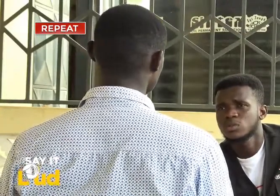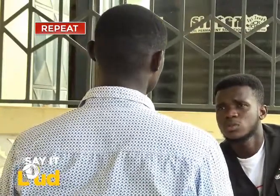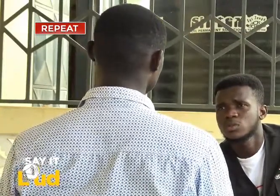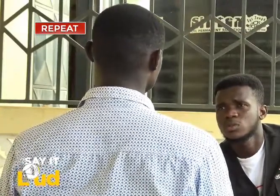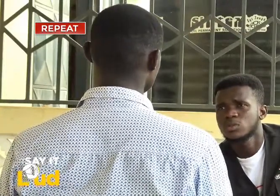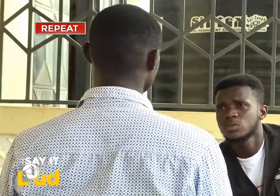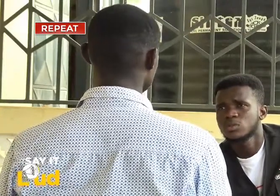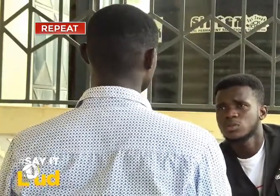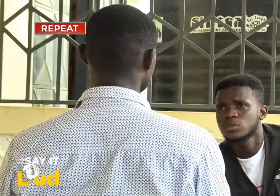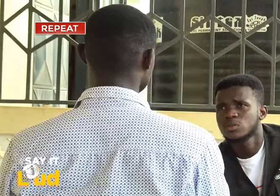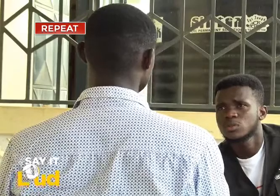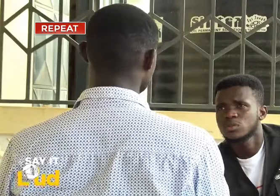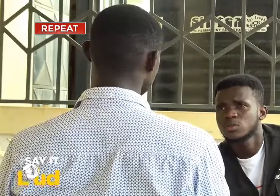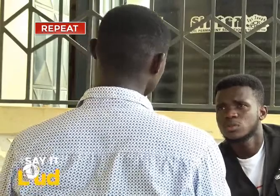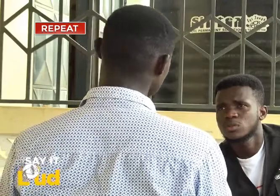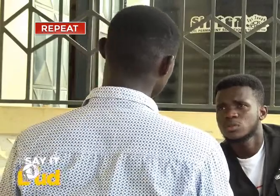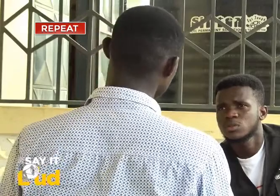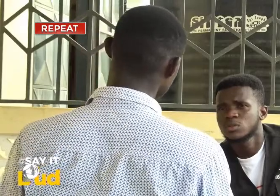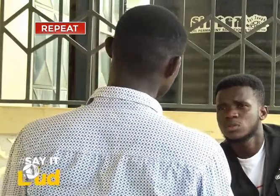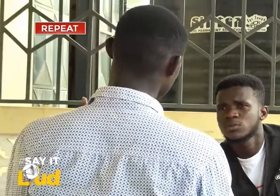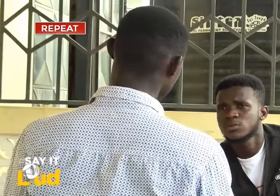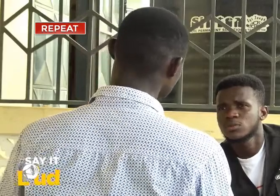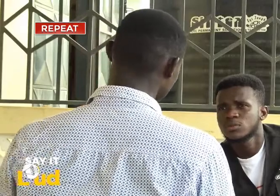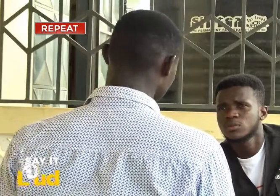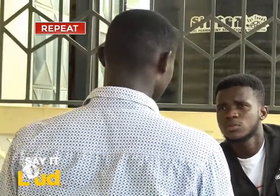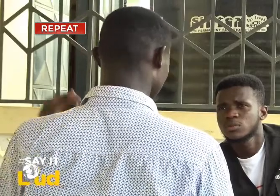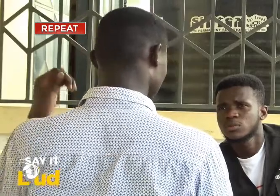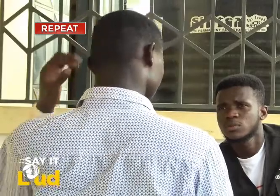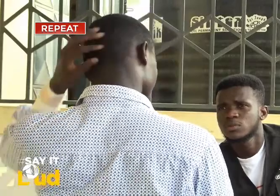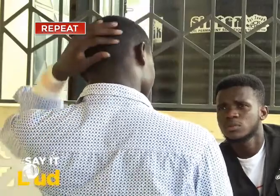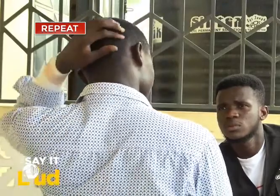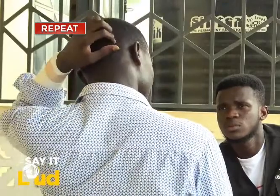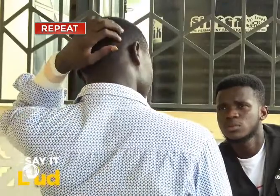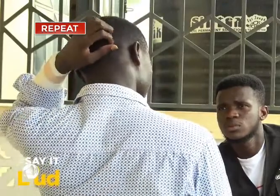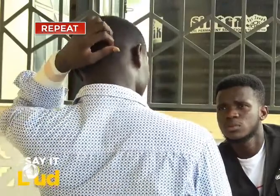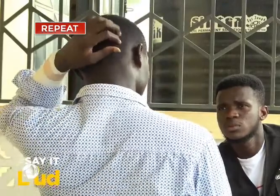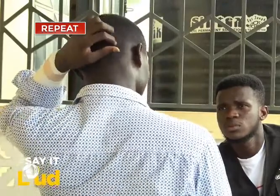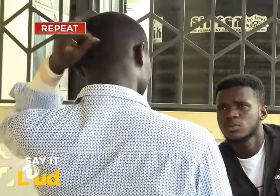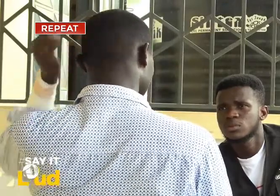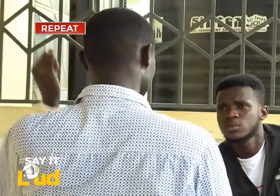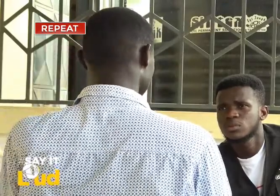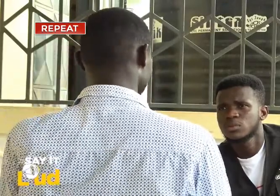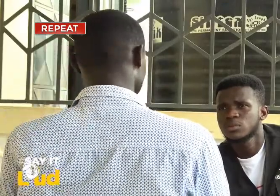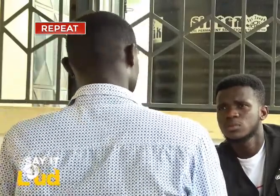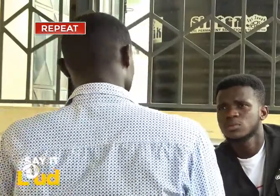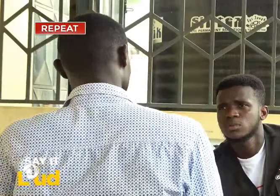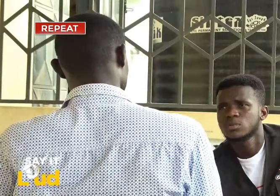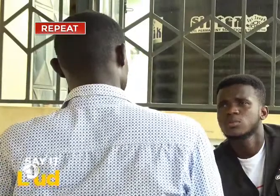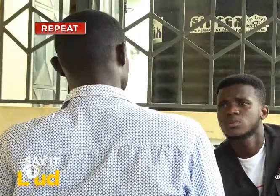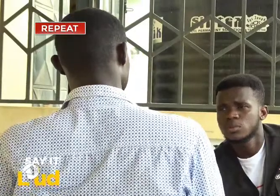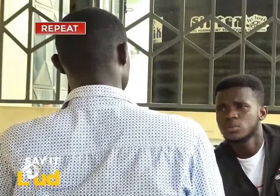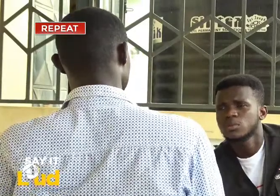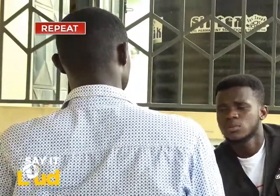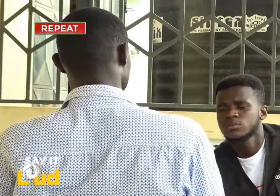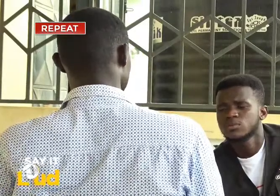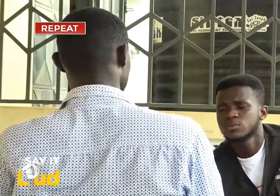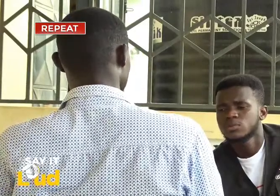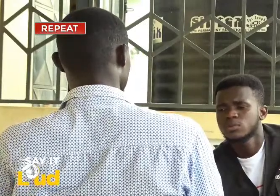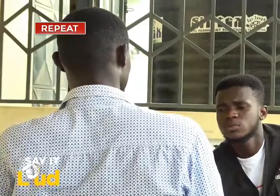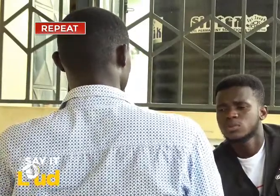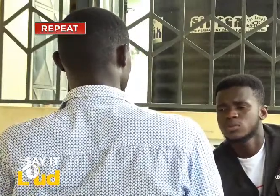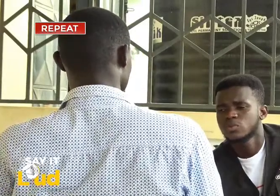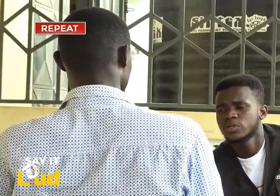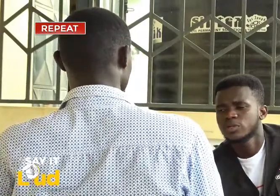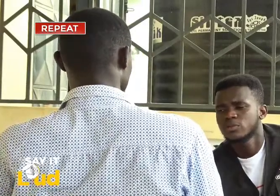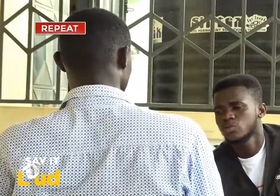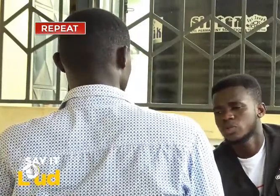know the name, but it's in front of our school, the Swedu Government Hospital or something. I don't really know the name